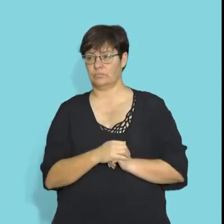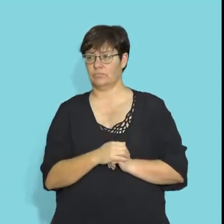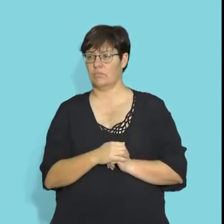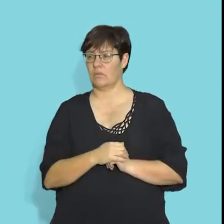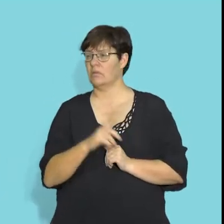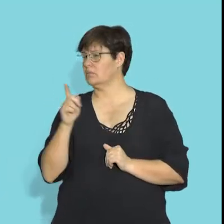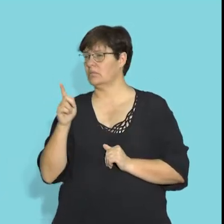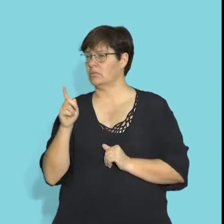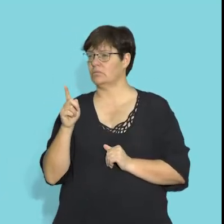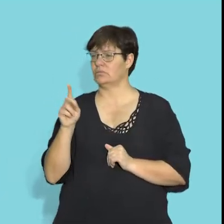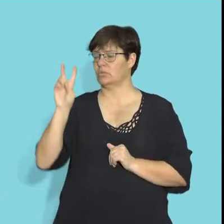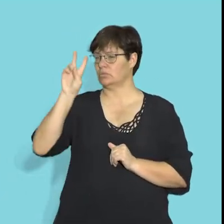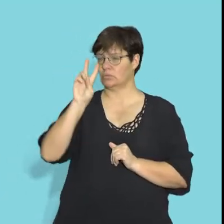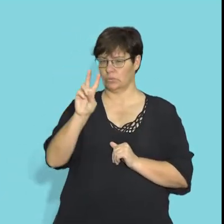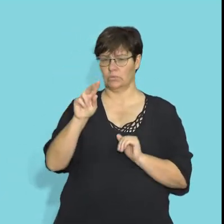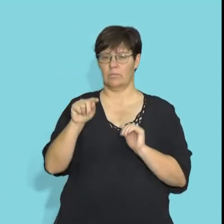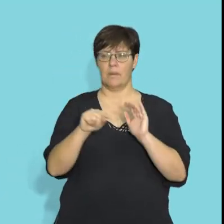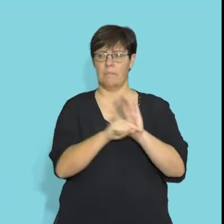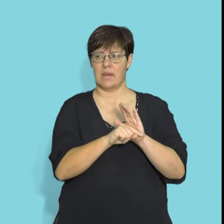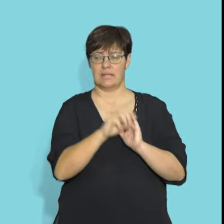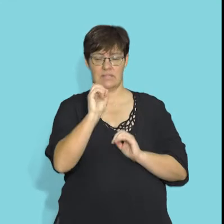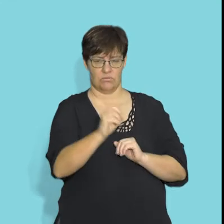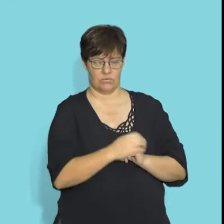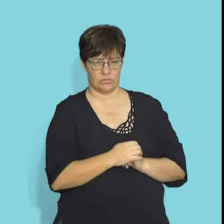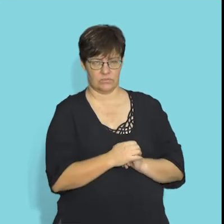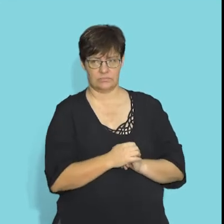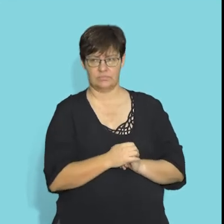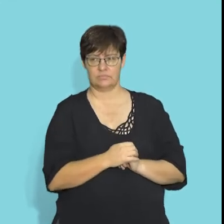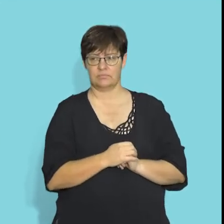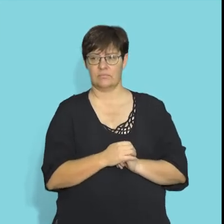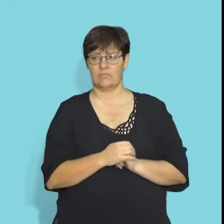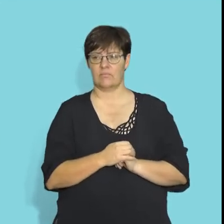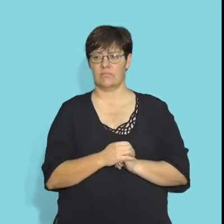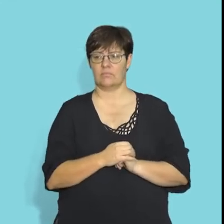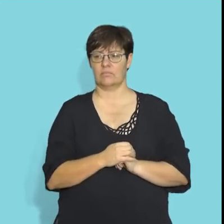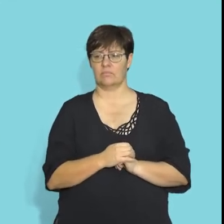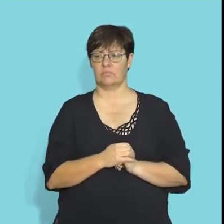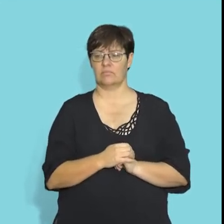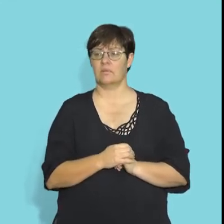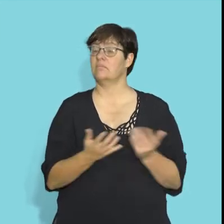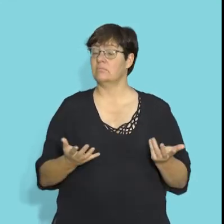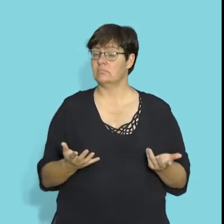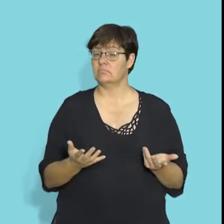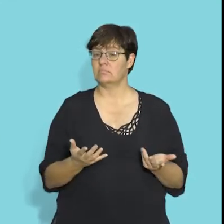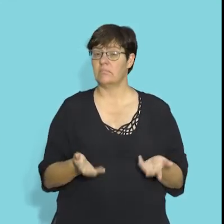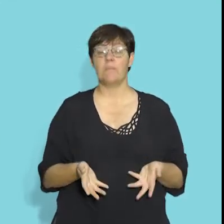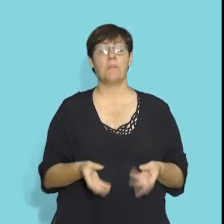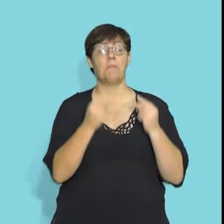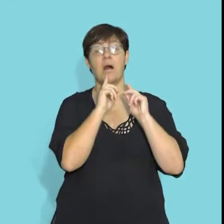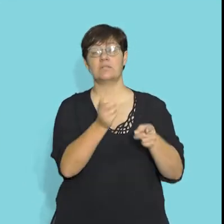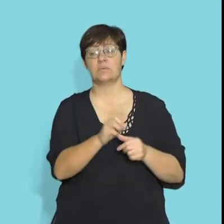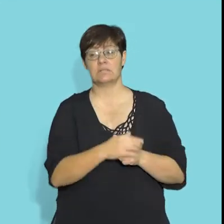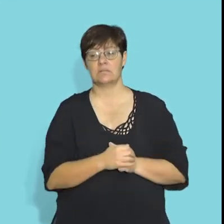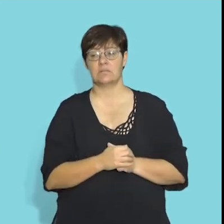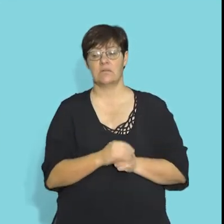2. And here I'm going to go 2 minus 0, x value minus x value. And